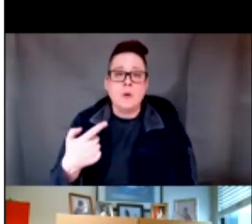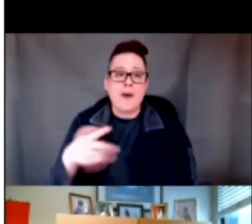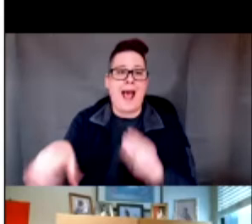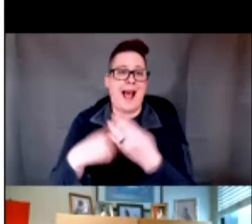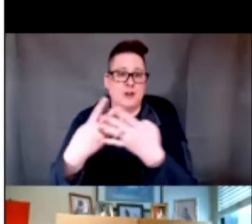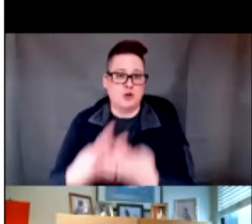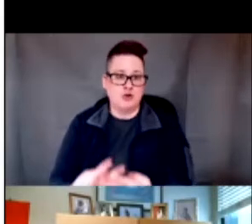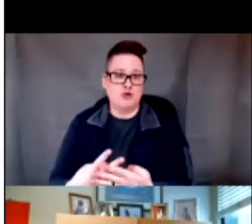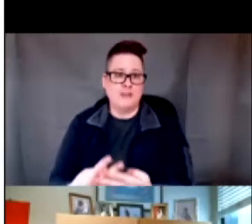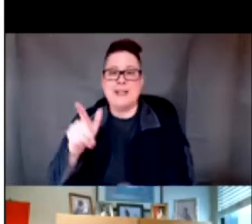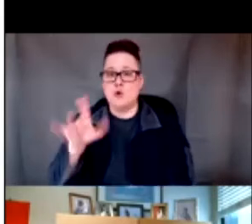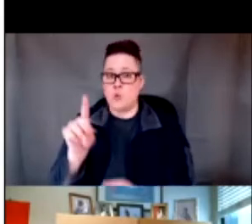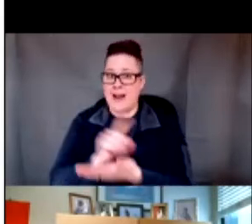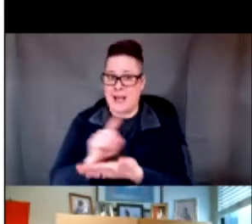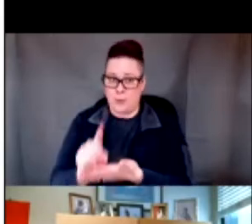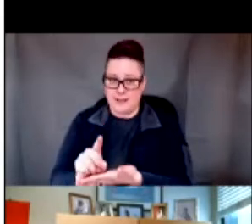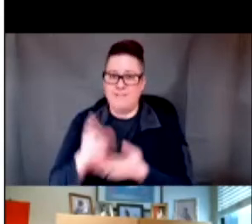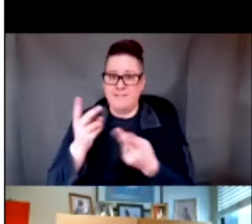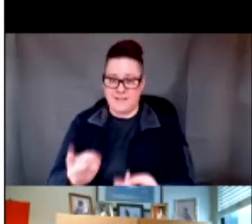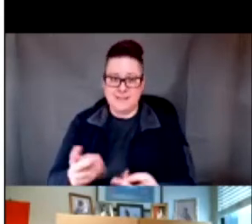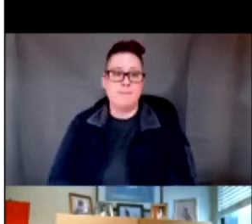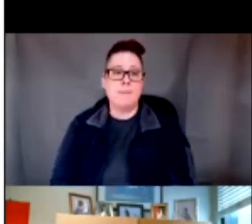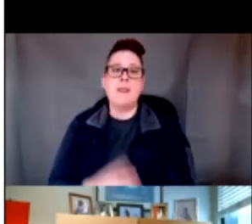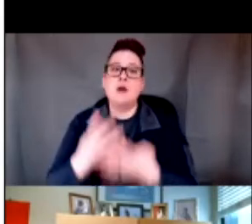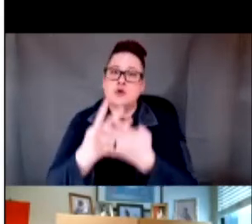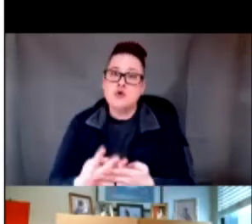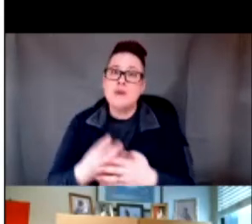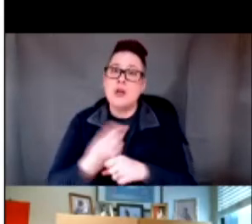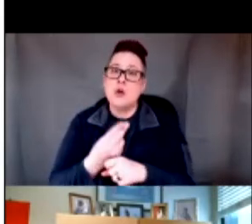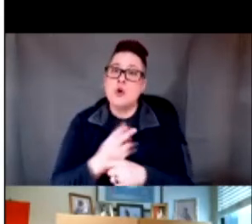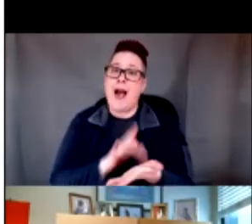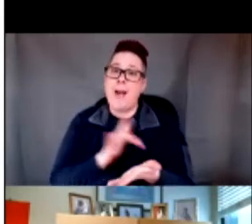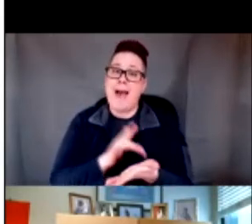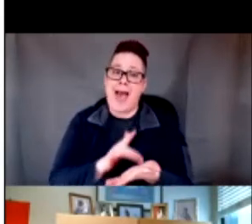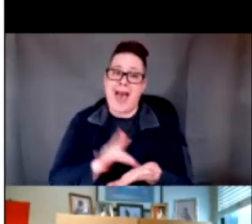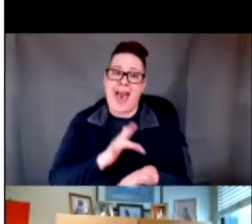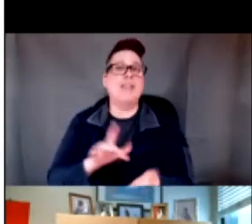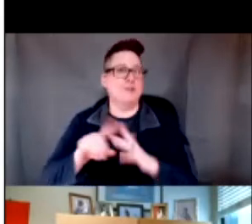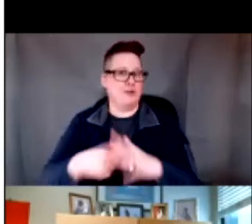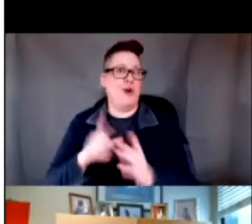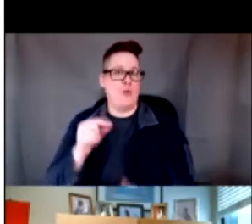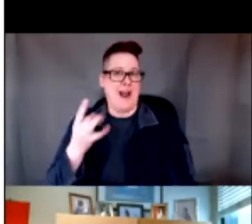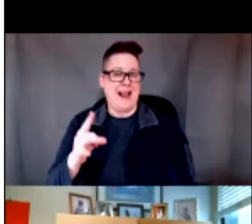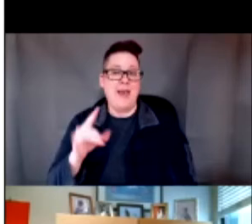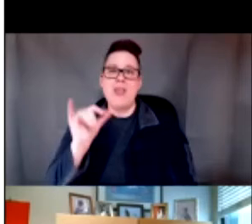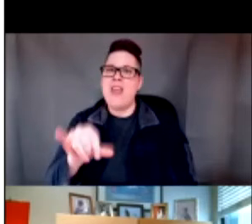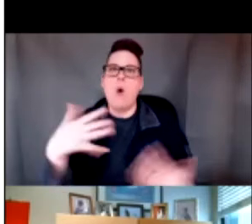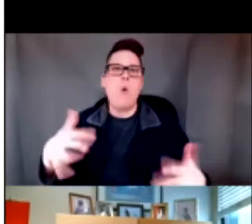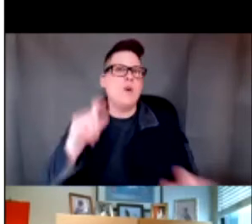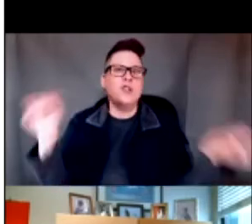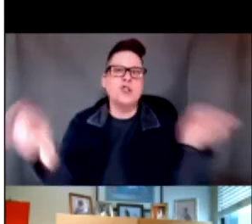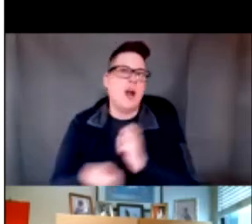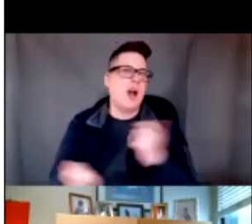screening at the 28-week visit. Screening using tablets began in 2018, and this has really been a game changer for